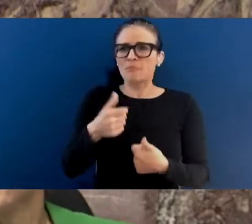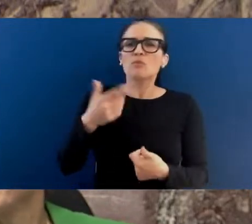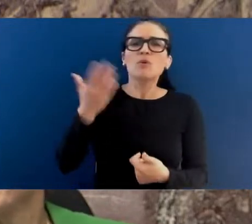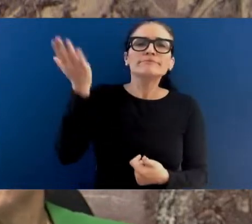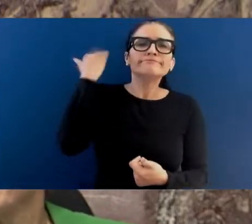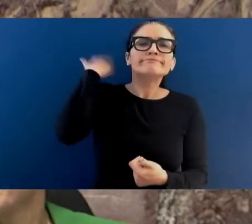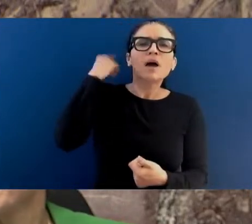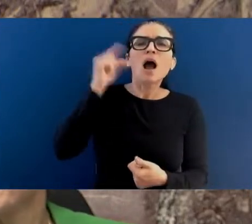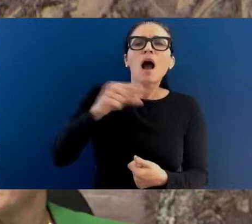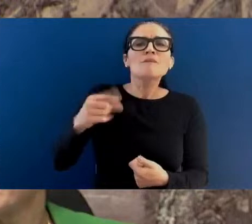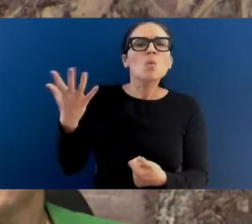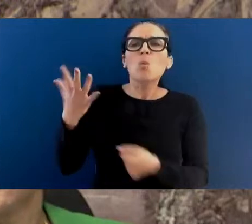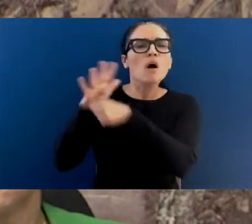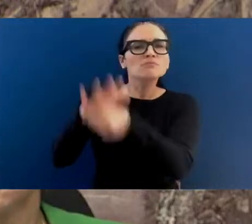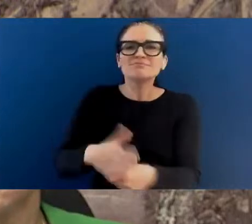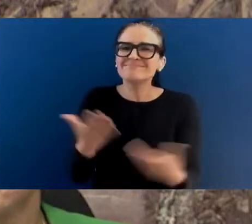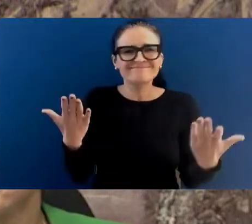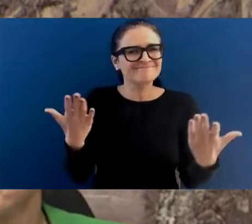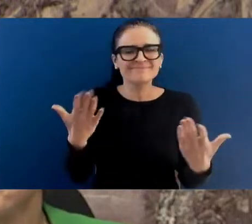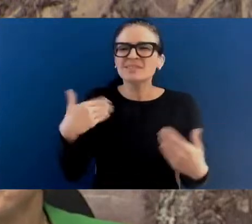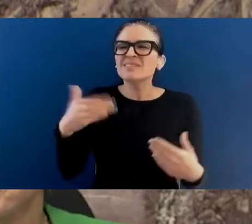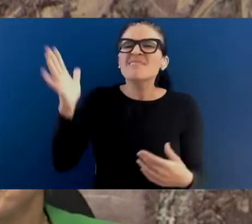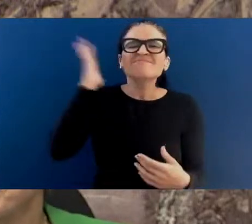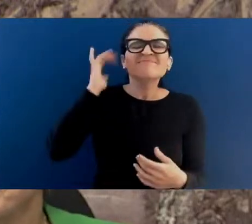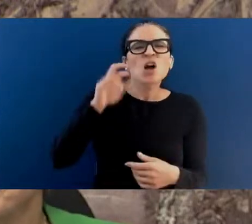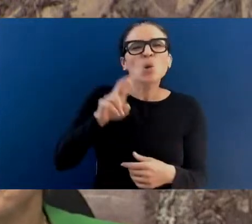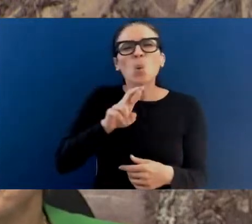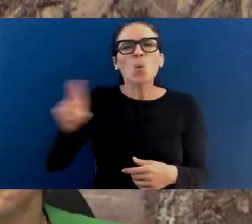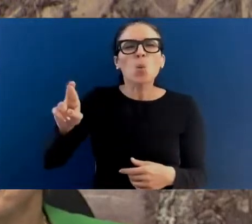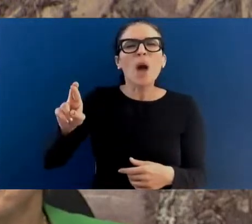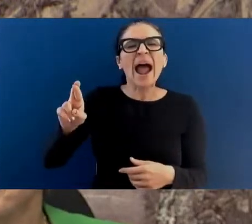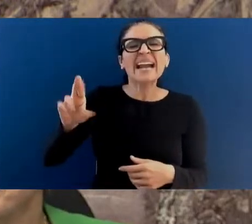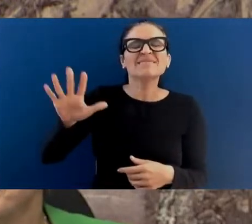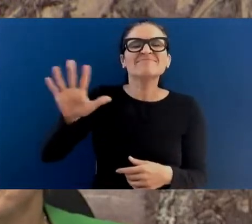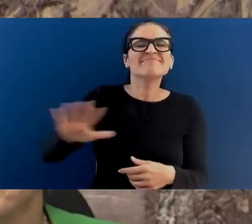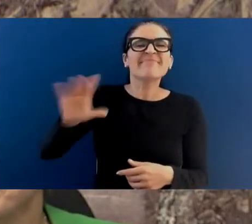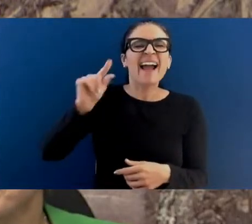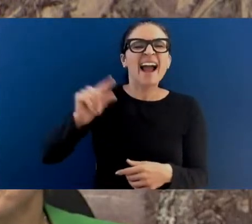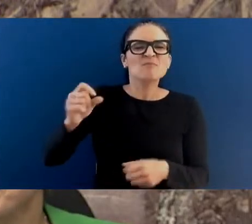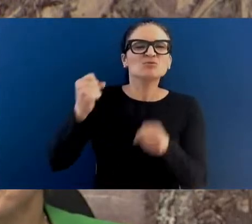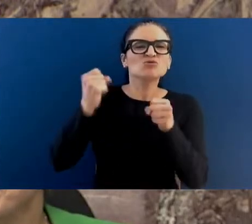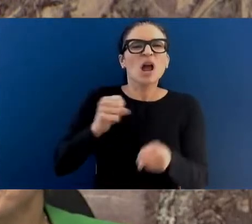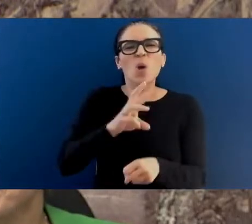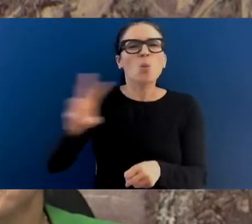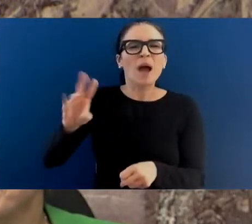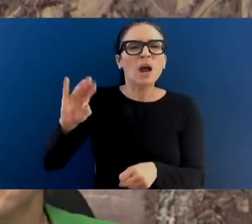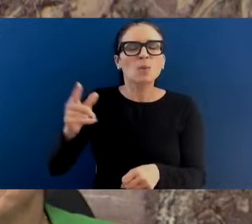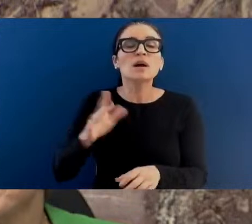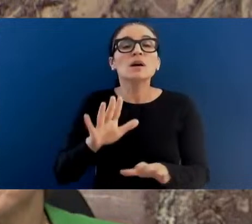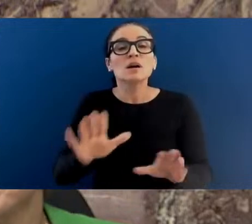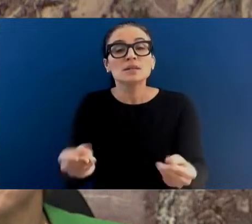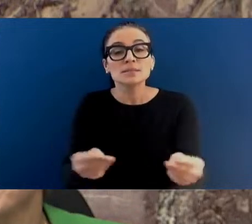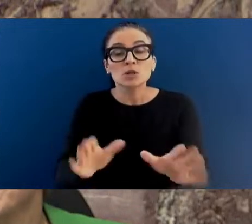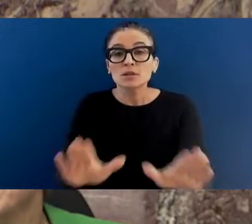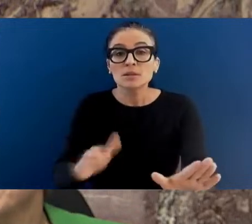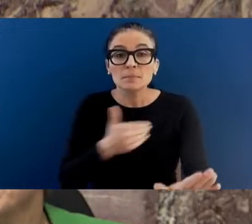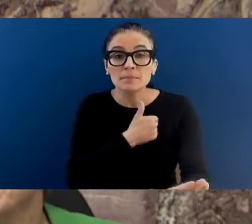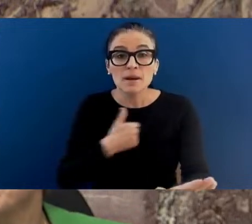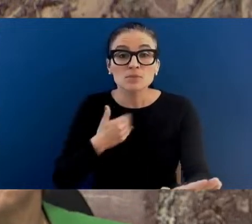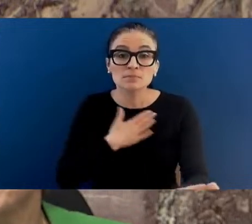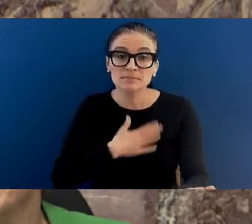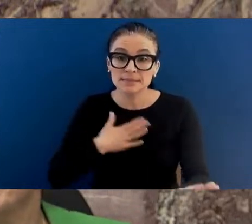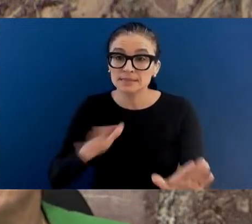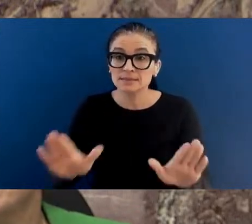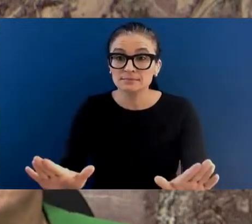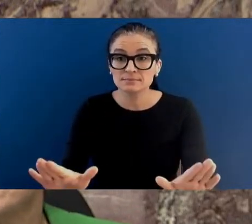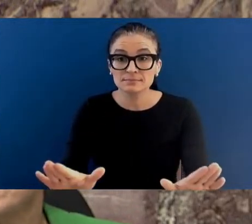of government workers were laid off, and years of inaction on housing and health care means that we are behind. I am grateful